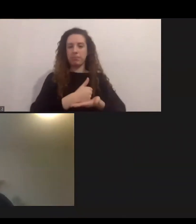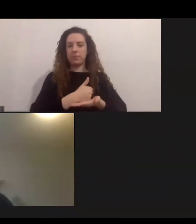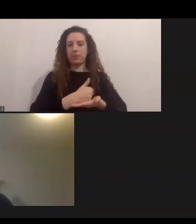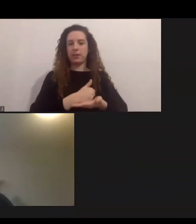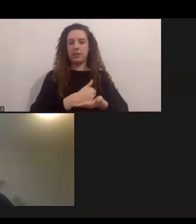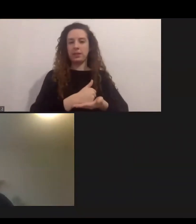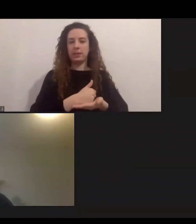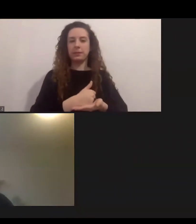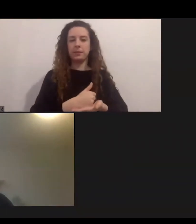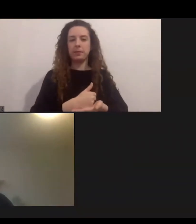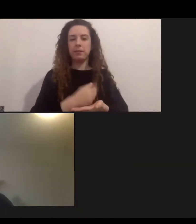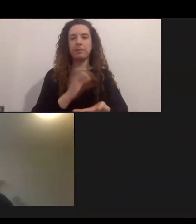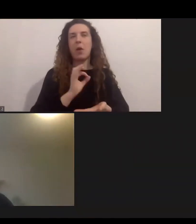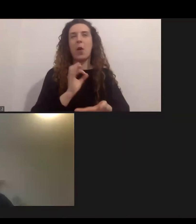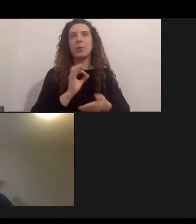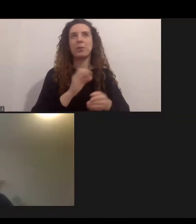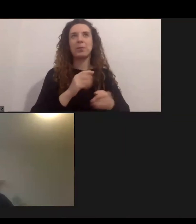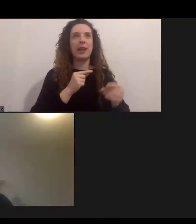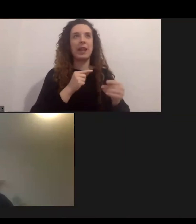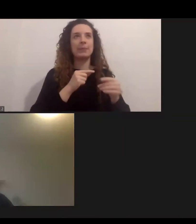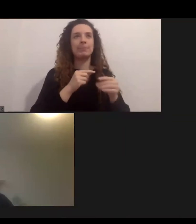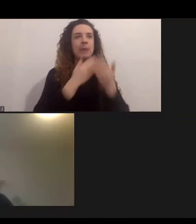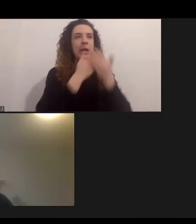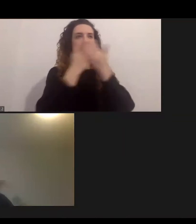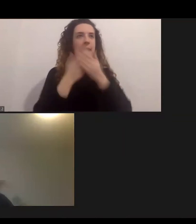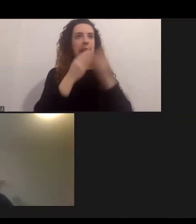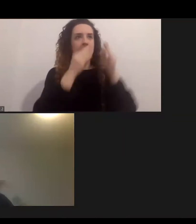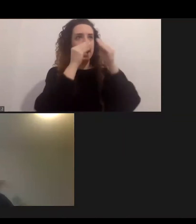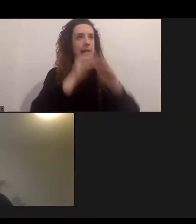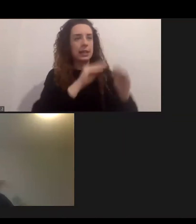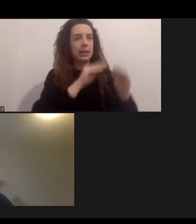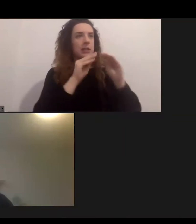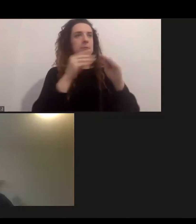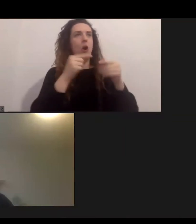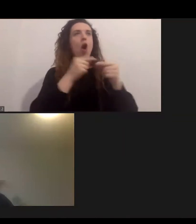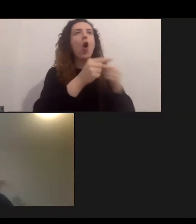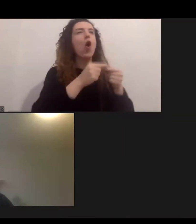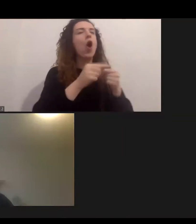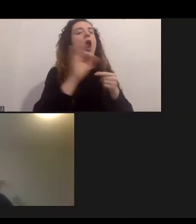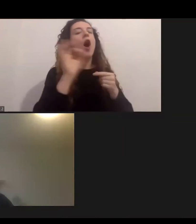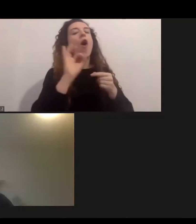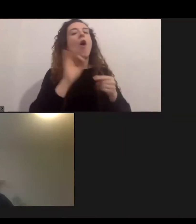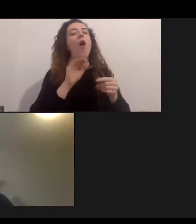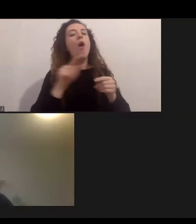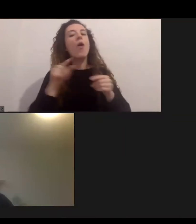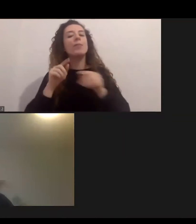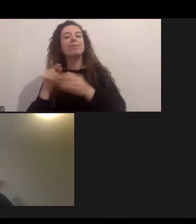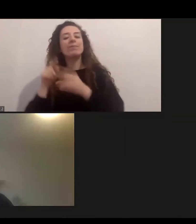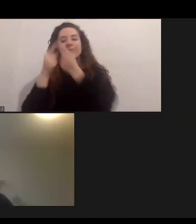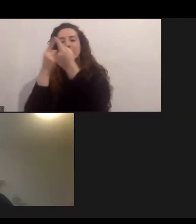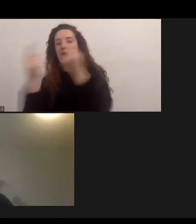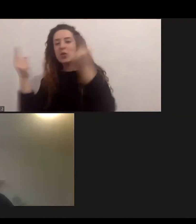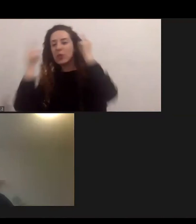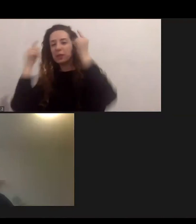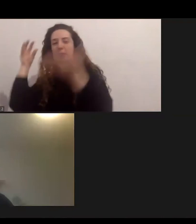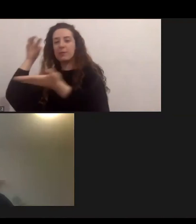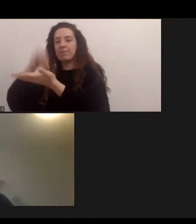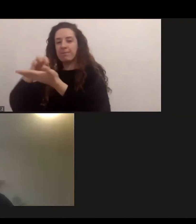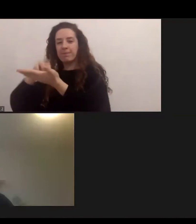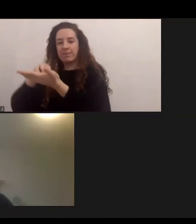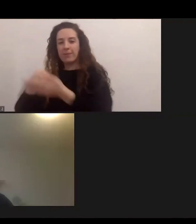equal to non-disabled students when I am studying. So it's definitely